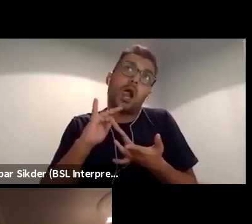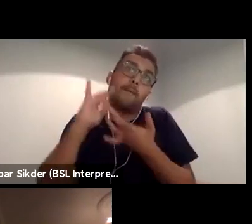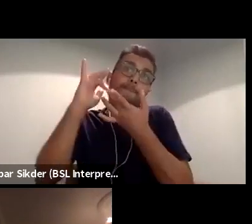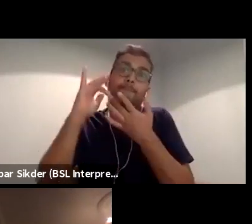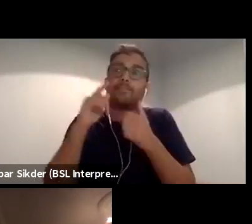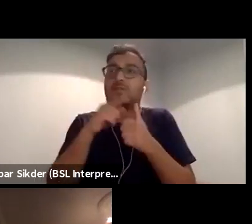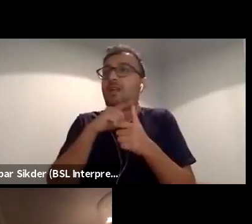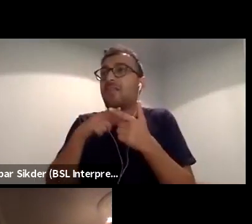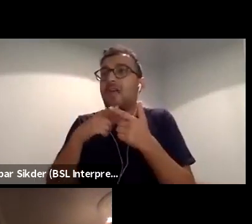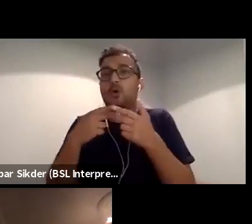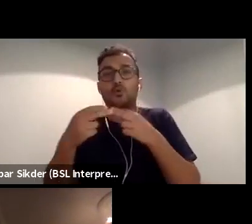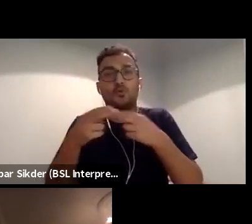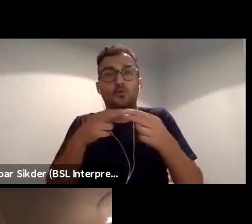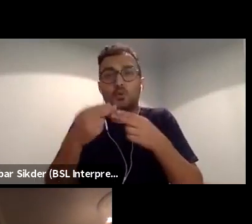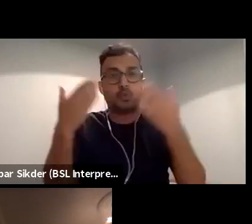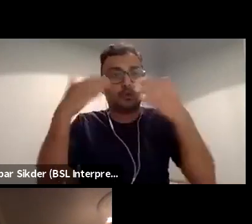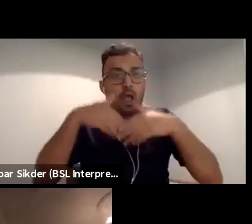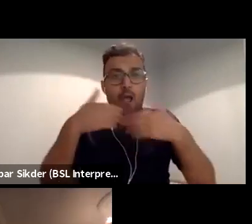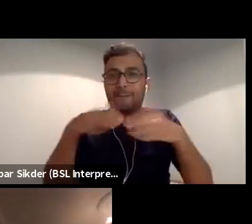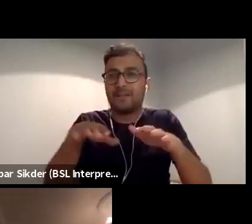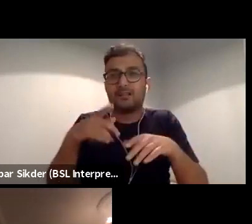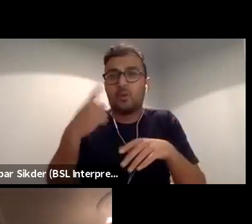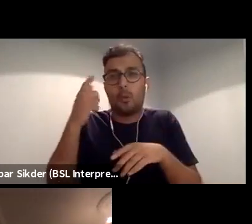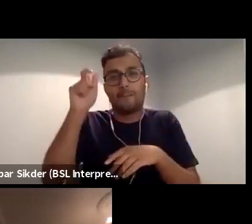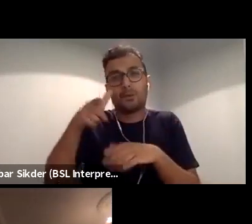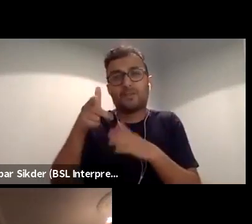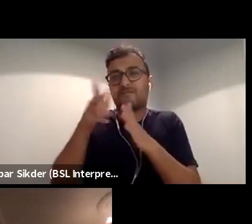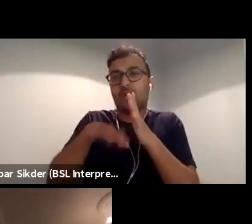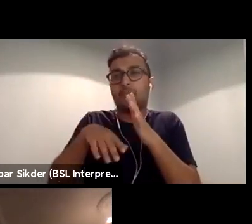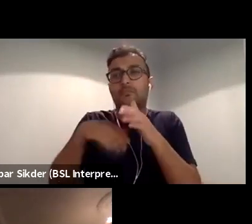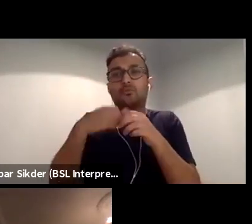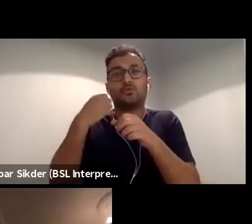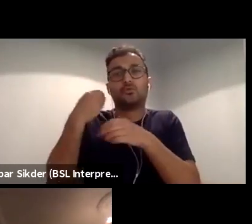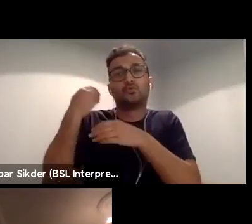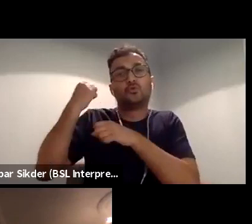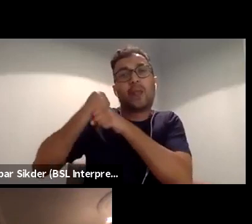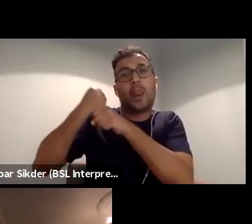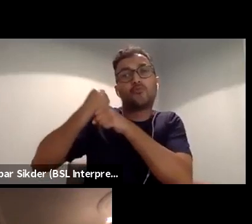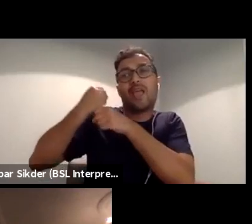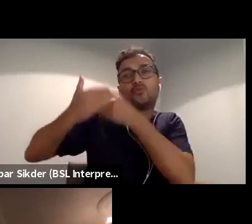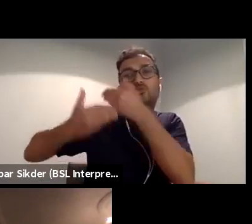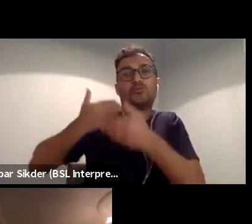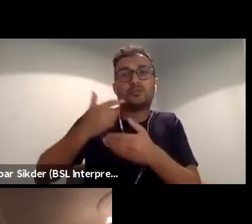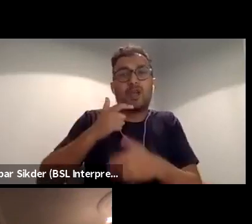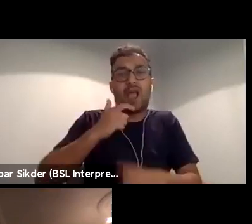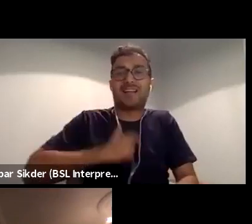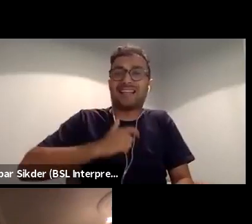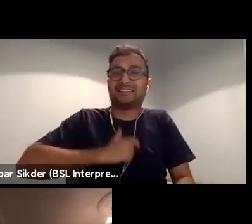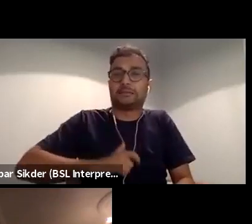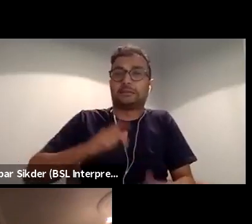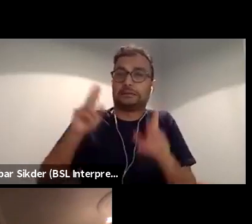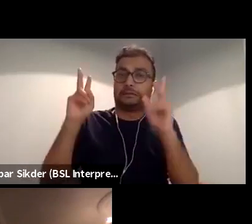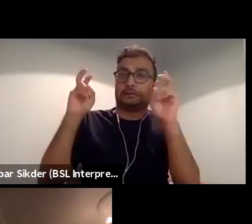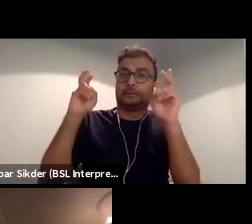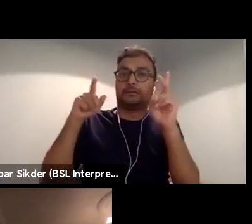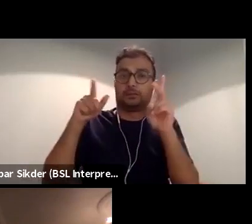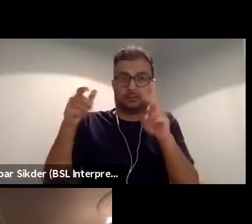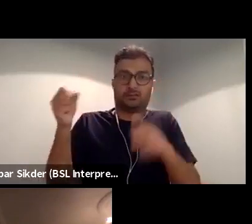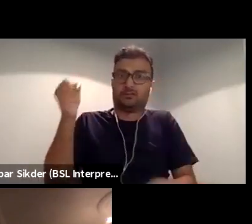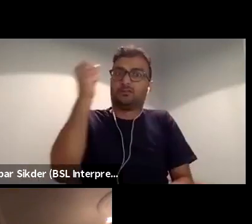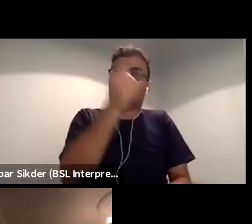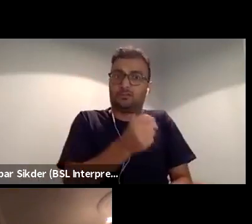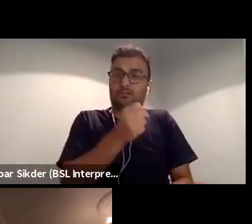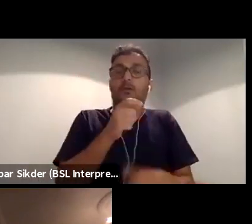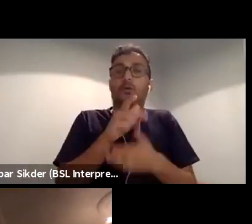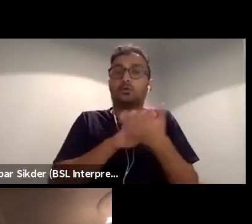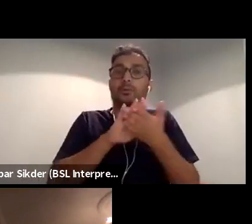of Generation Identity on, and there was a huge sort of backlash against this kind of reporting, certainly within the